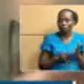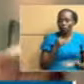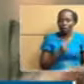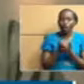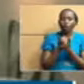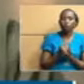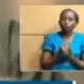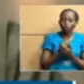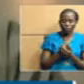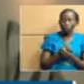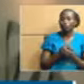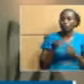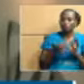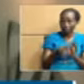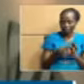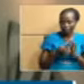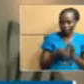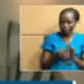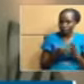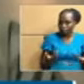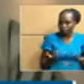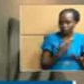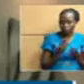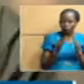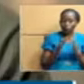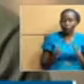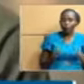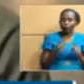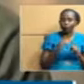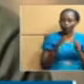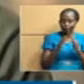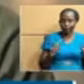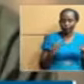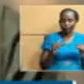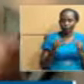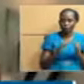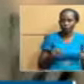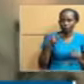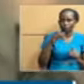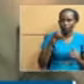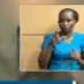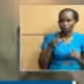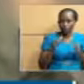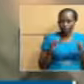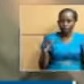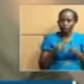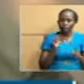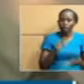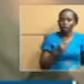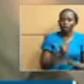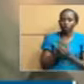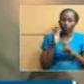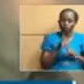and map and collect data from community and household level. It should have been the system to help targeting the vulnerable groups